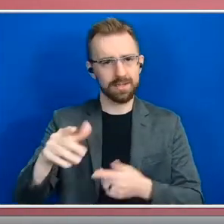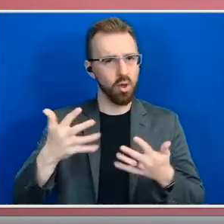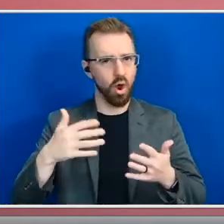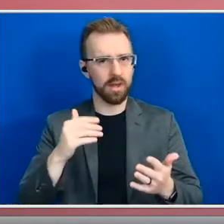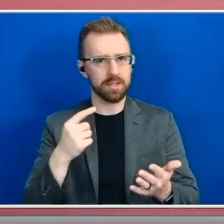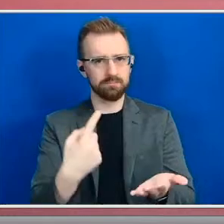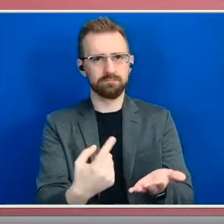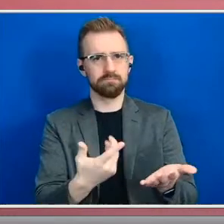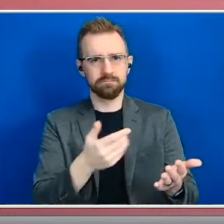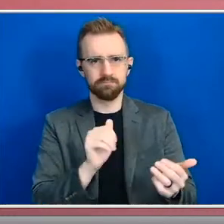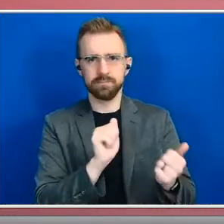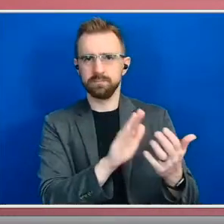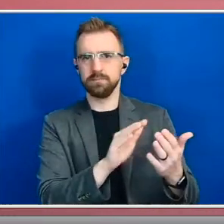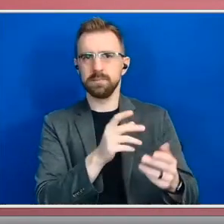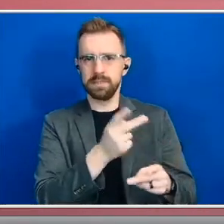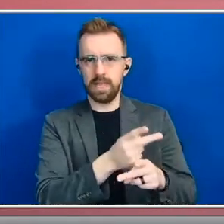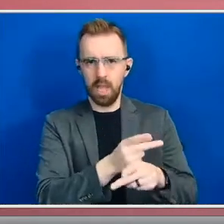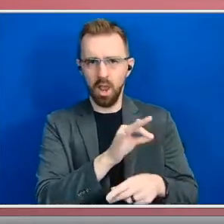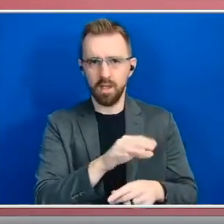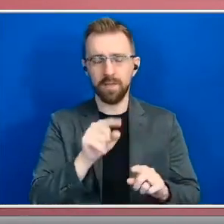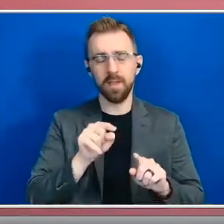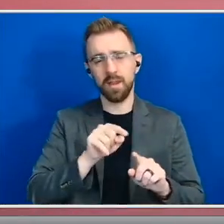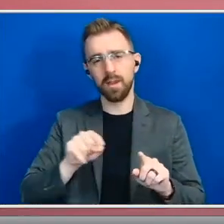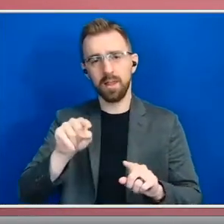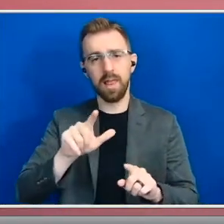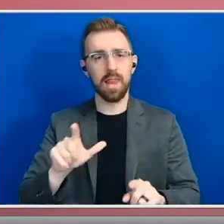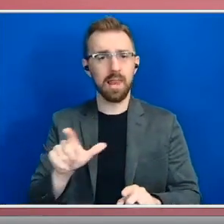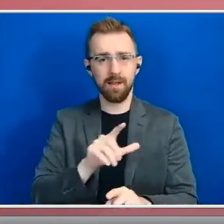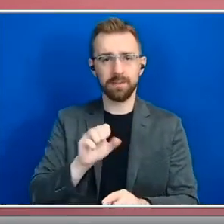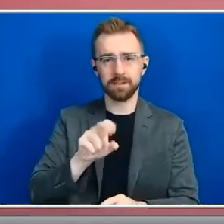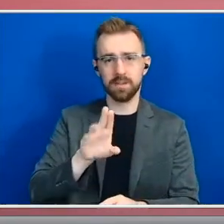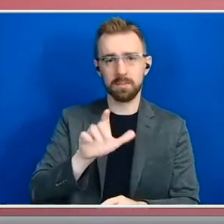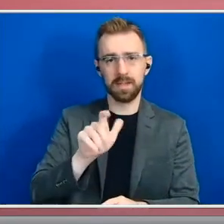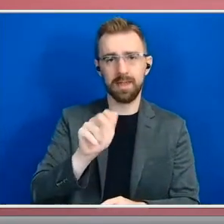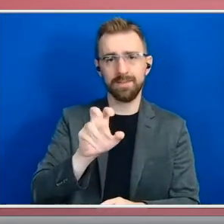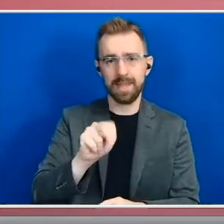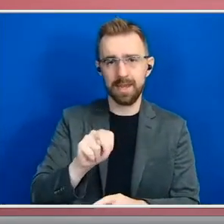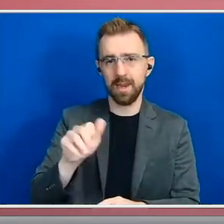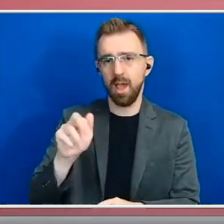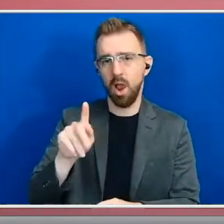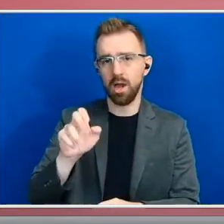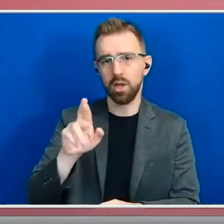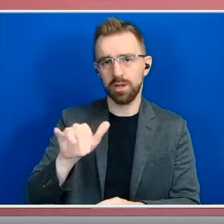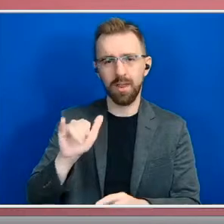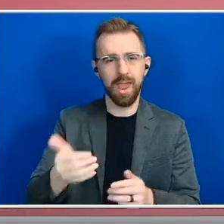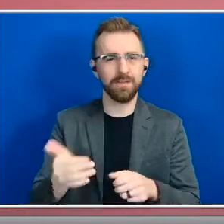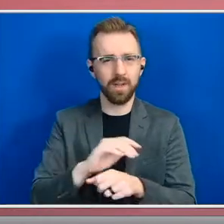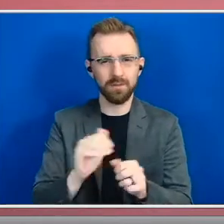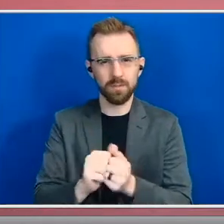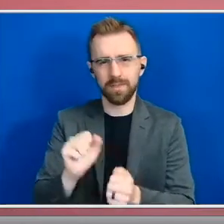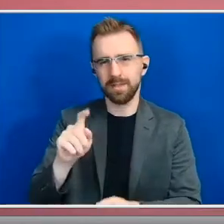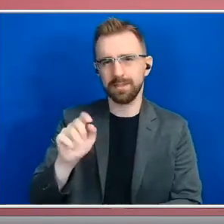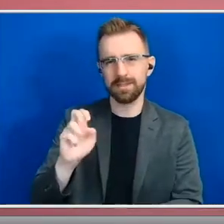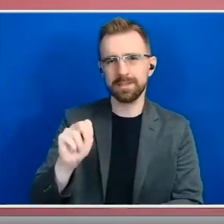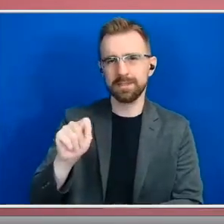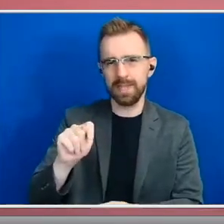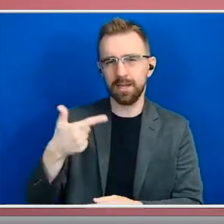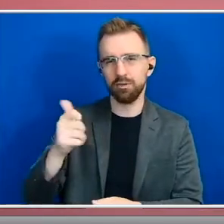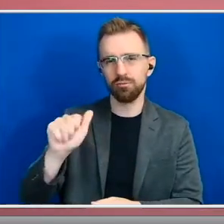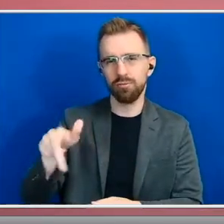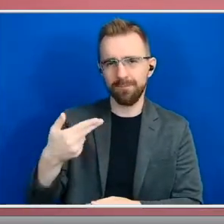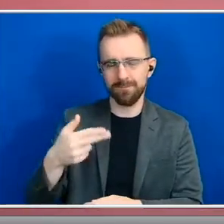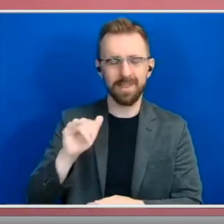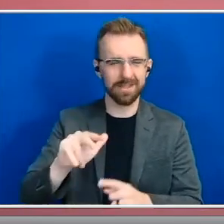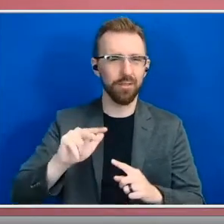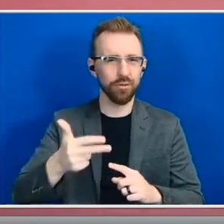take the bypass to the left subclavian artery, because we have to cover with our stent graft, which is the 3rd procedure, that portion